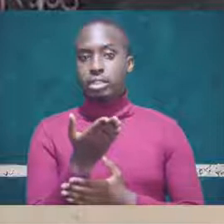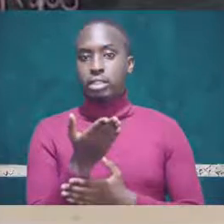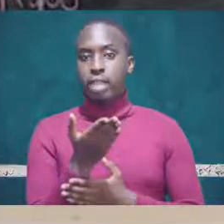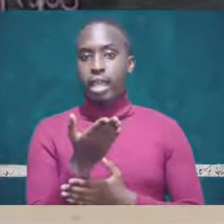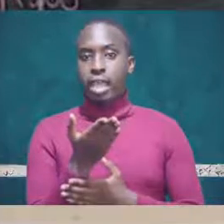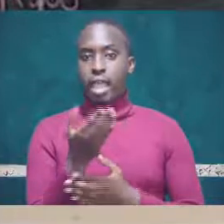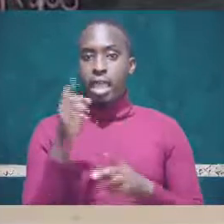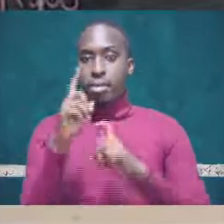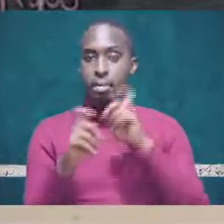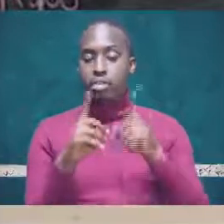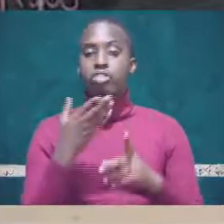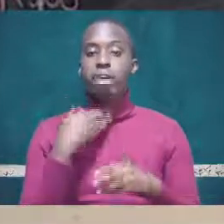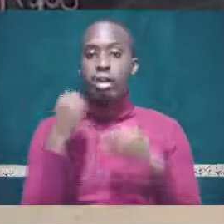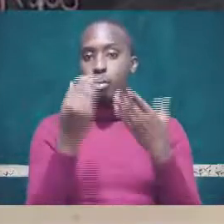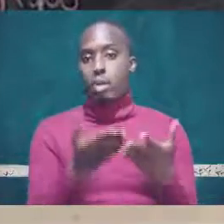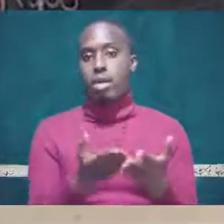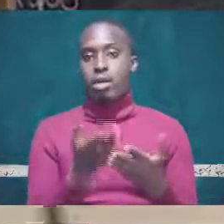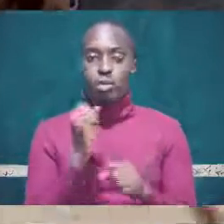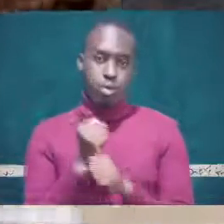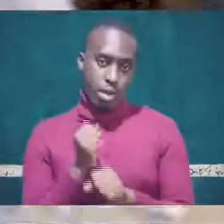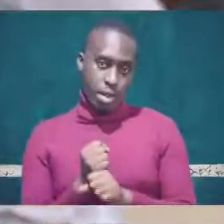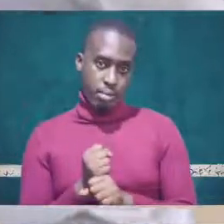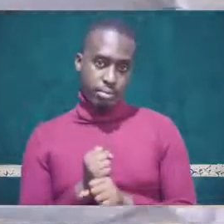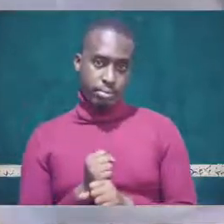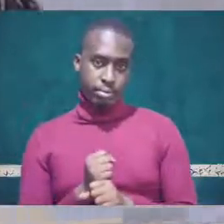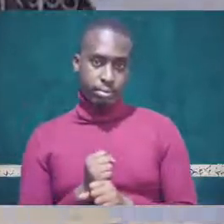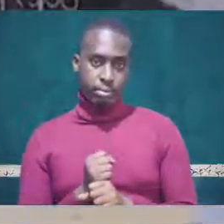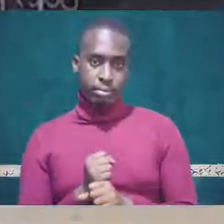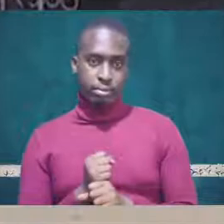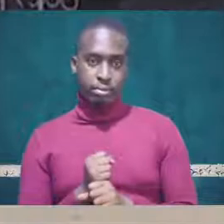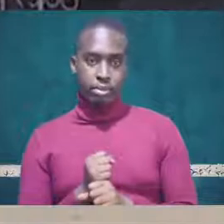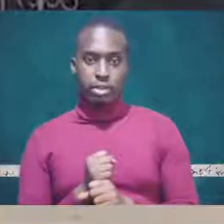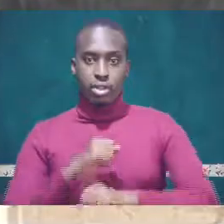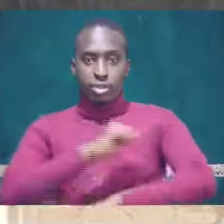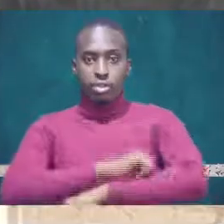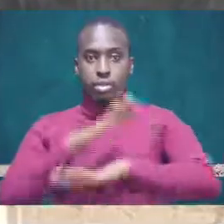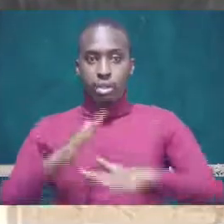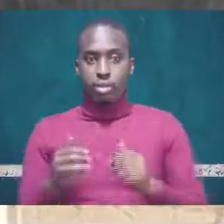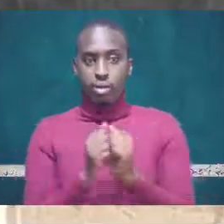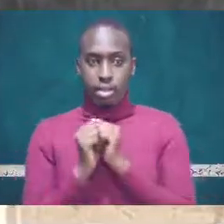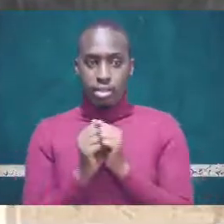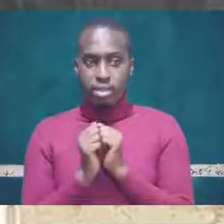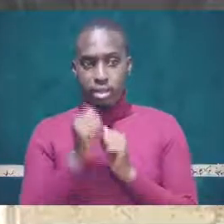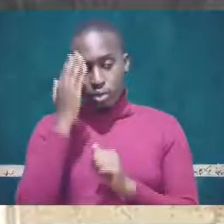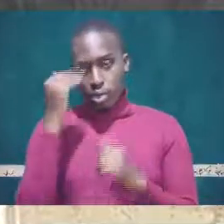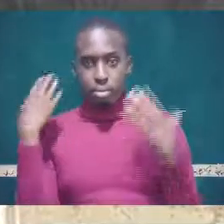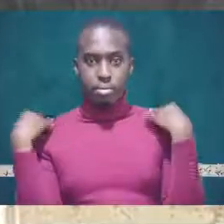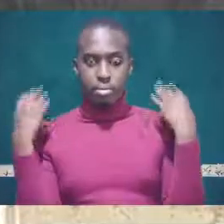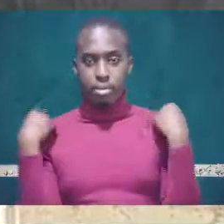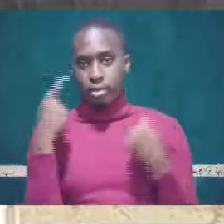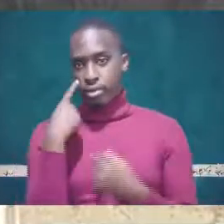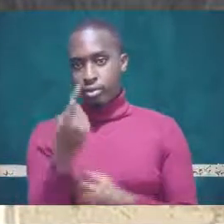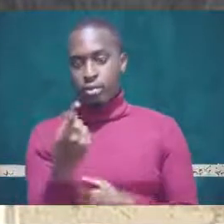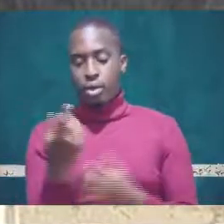questions that I will love so much to leave you students with, to practice and